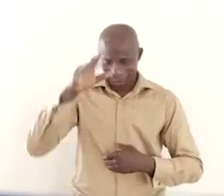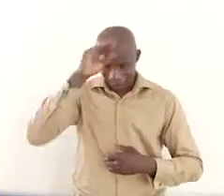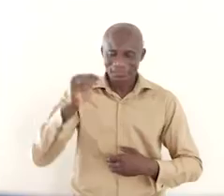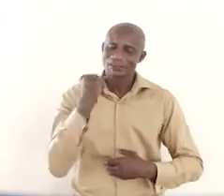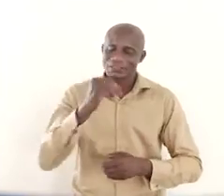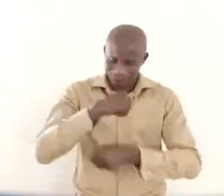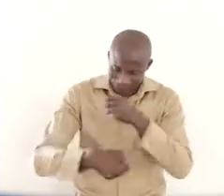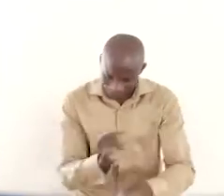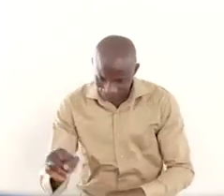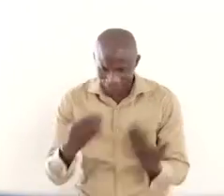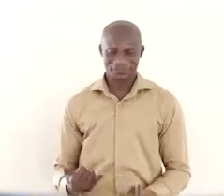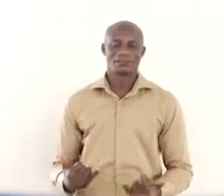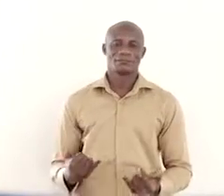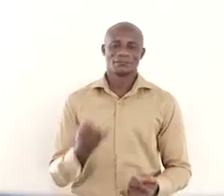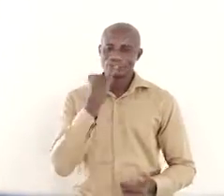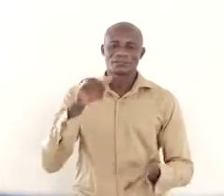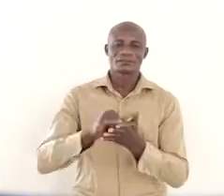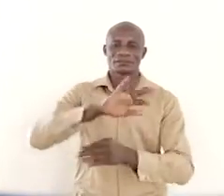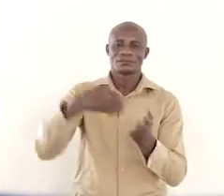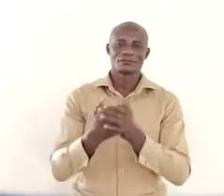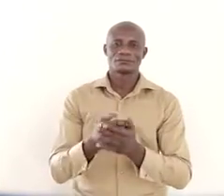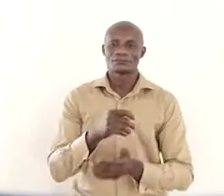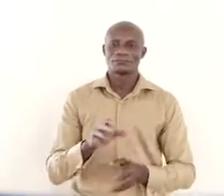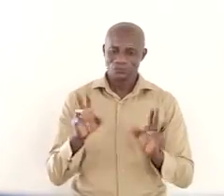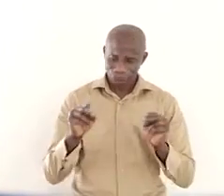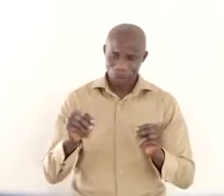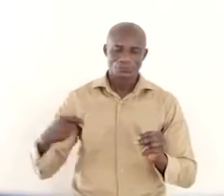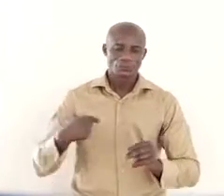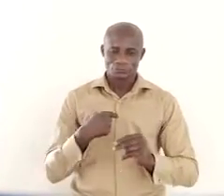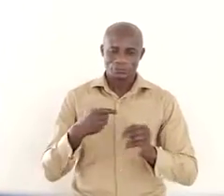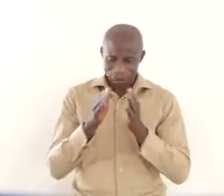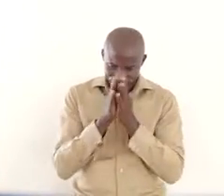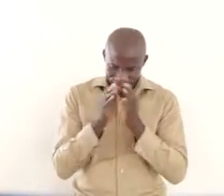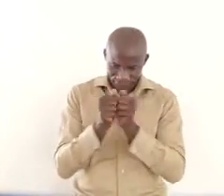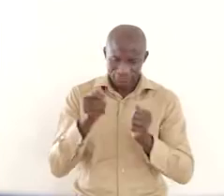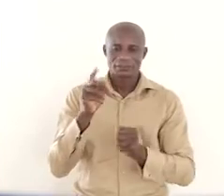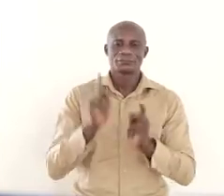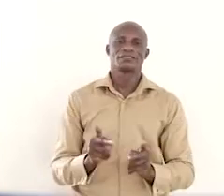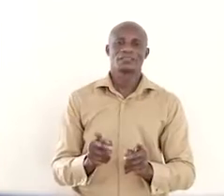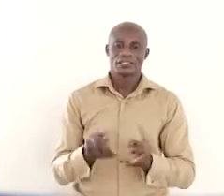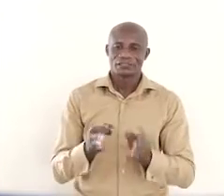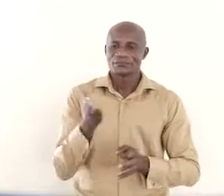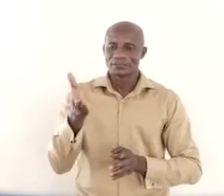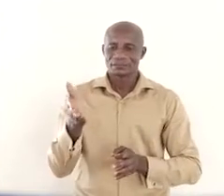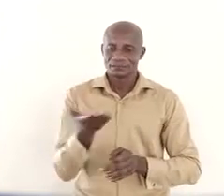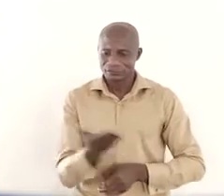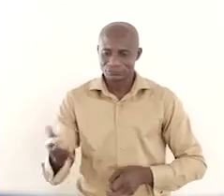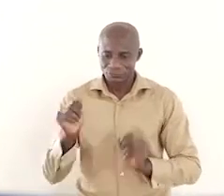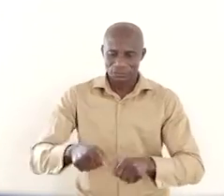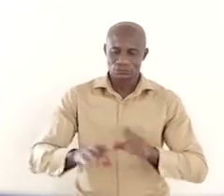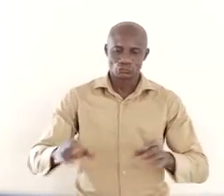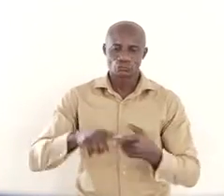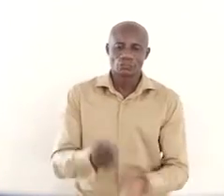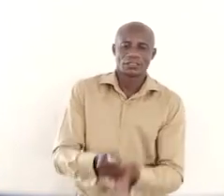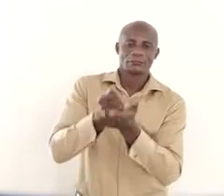now. Yes. Is that all? No, you pray with the person, and if it is what you can do to help, you do all,